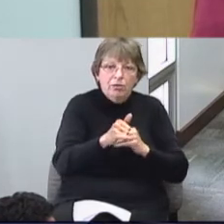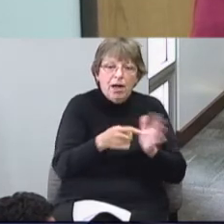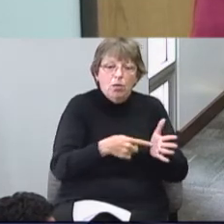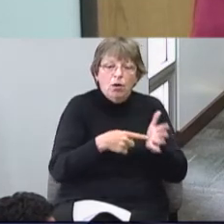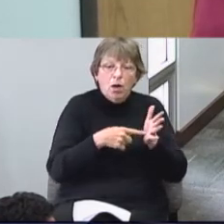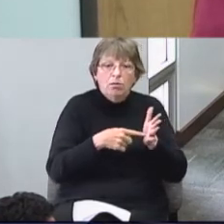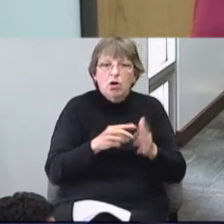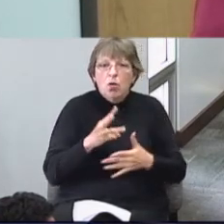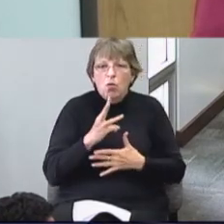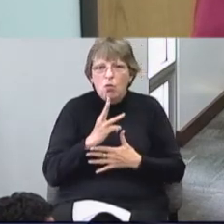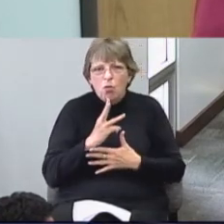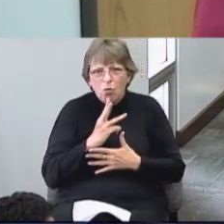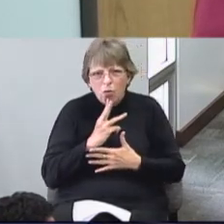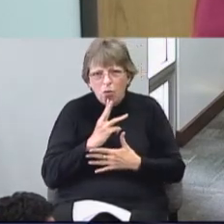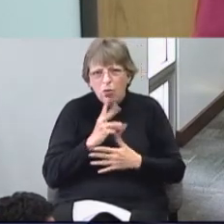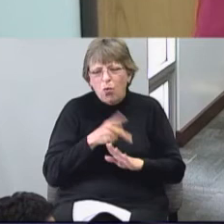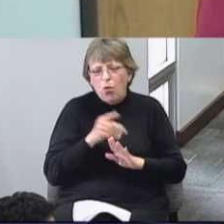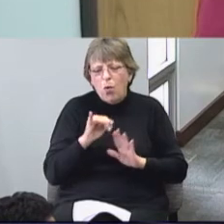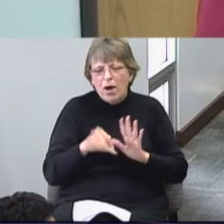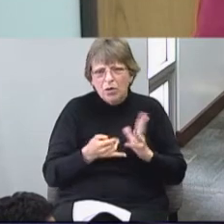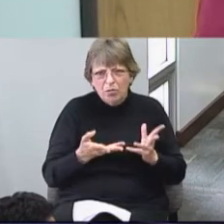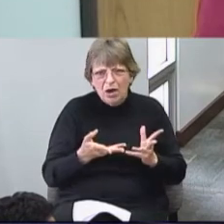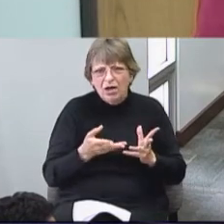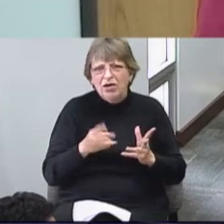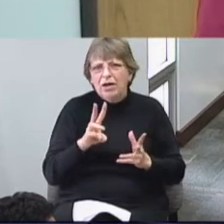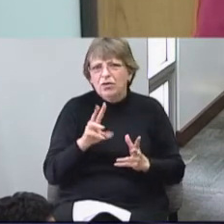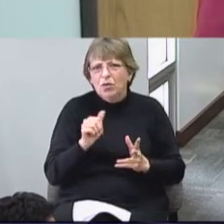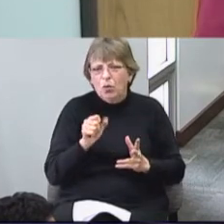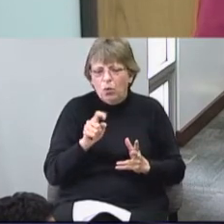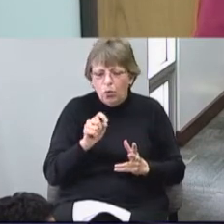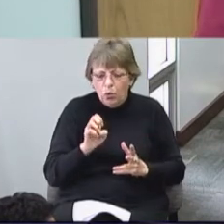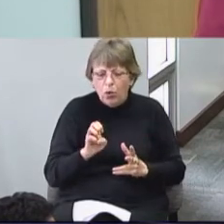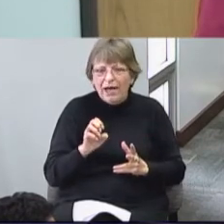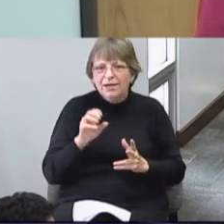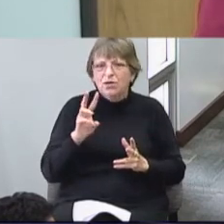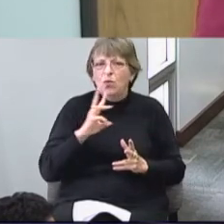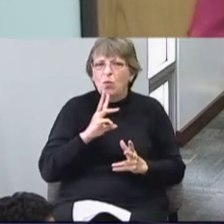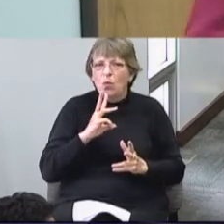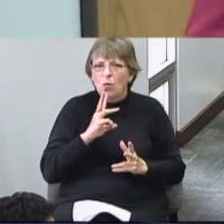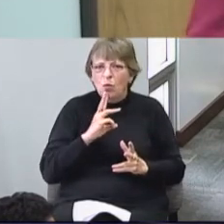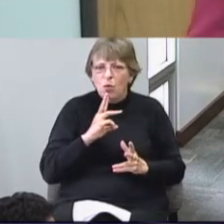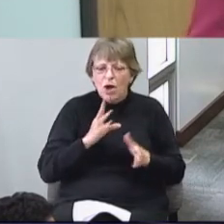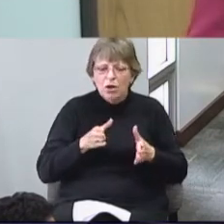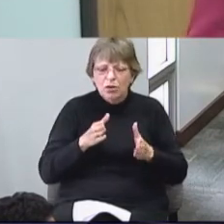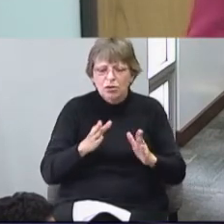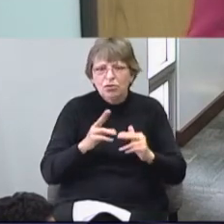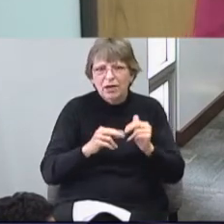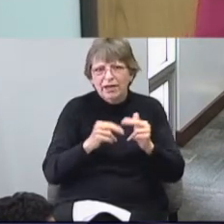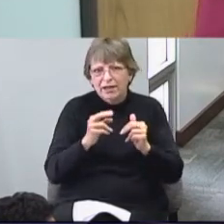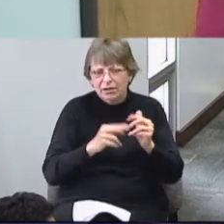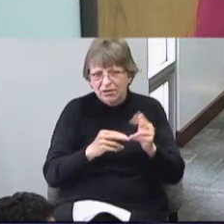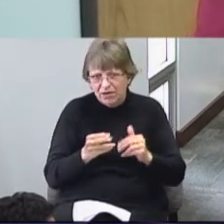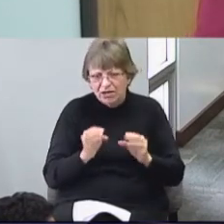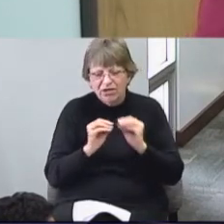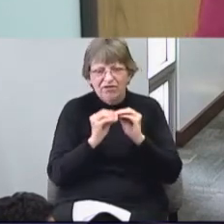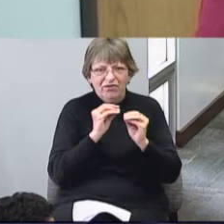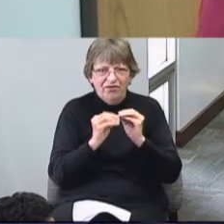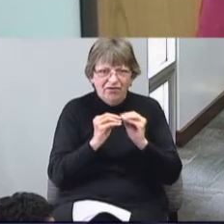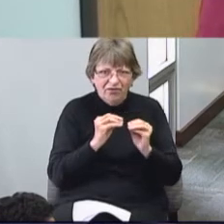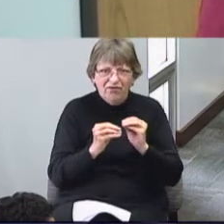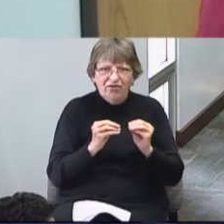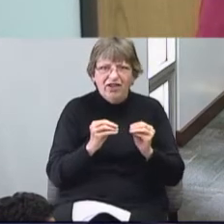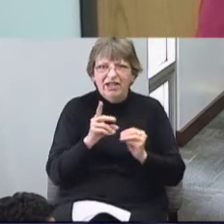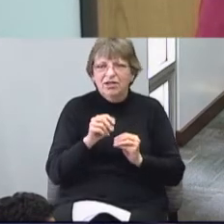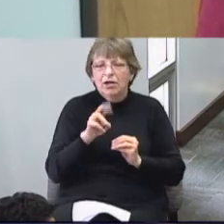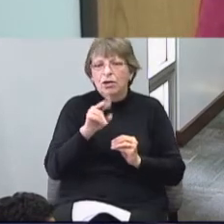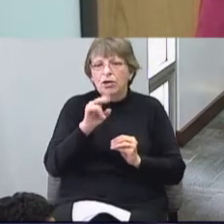projects, stormwater, wastewater facilities, street construction and repair, right-of-way improvements,